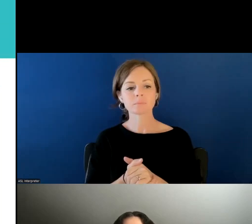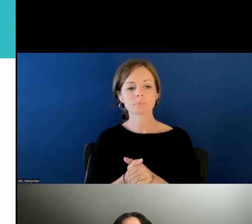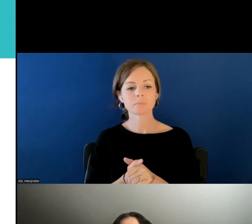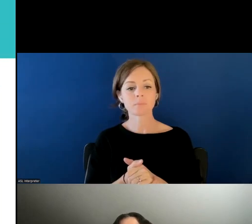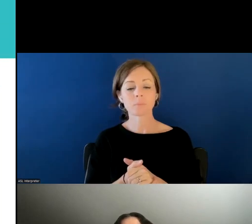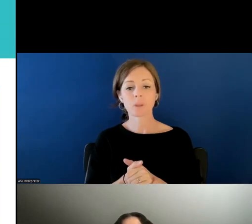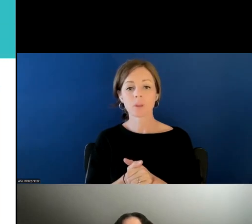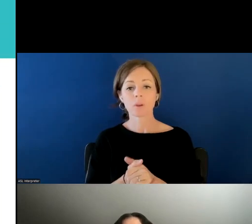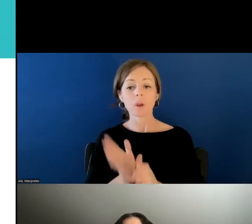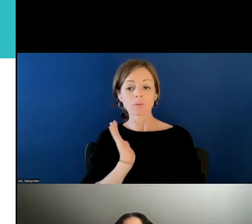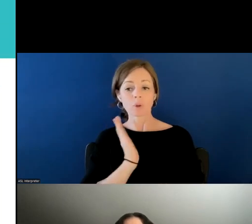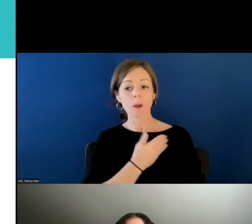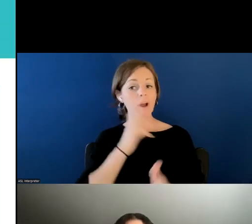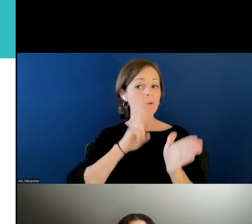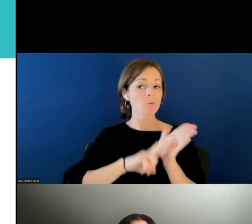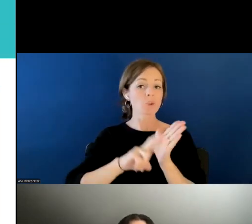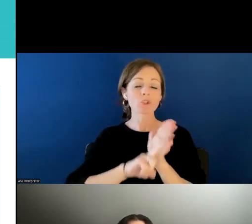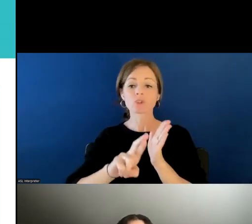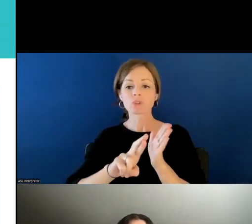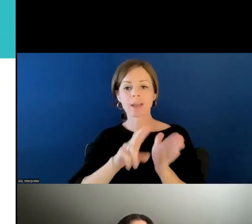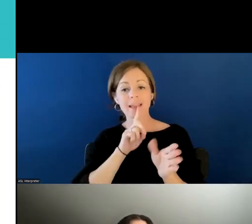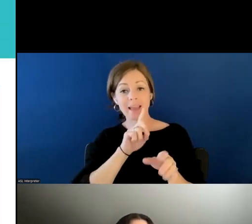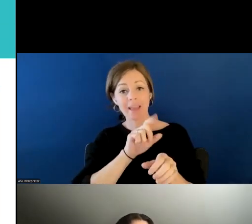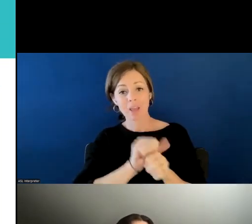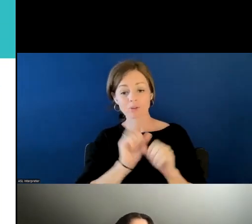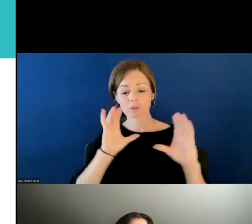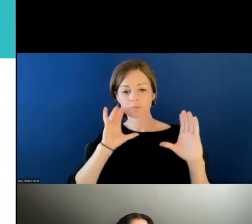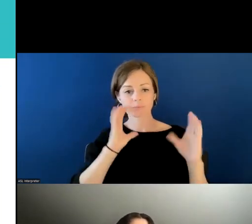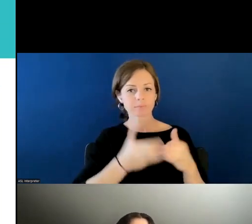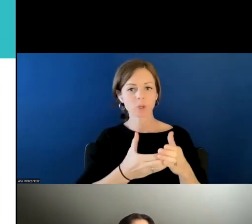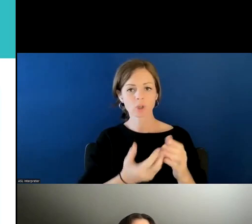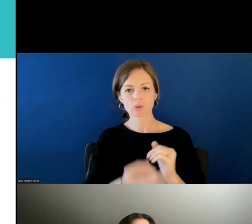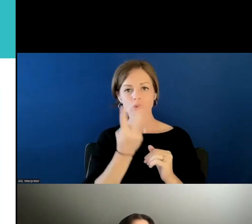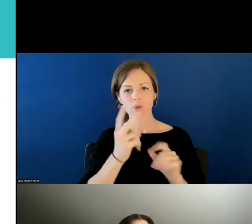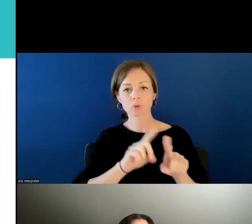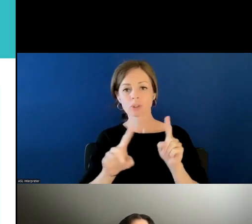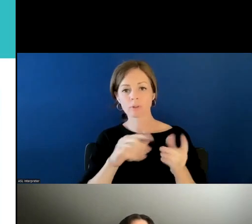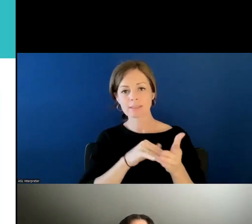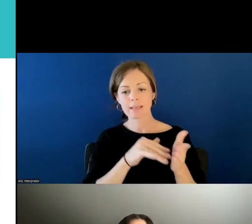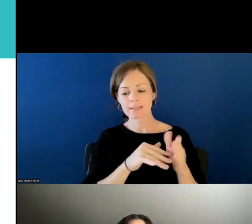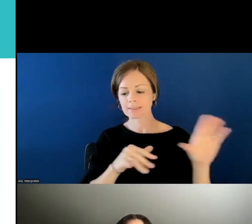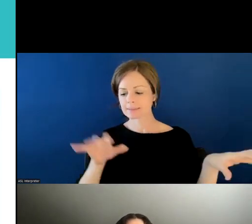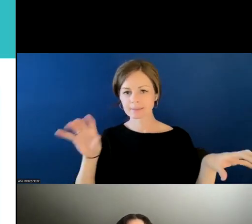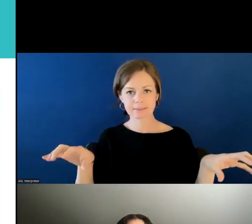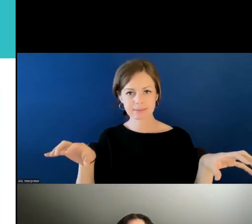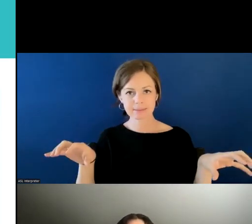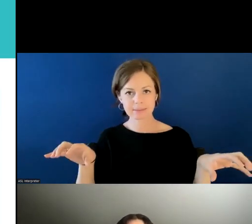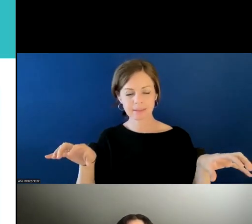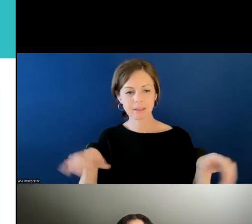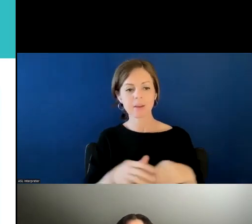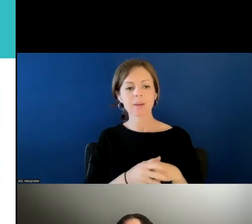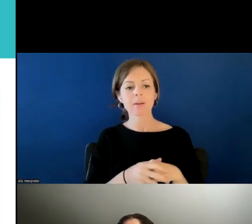So our research study, it is actually comprised of two different studies that have